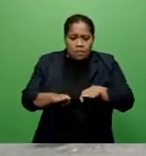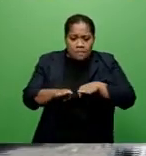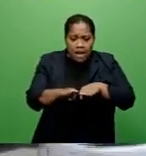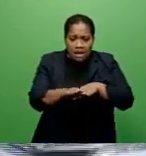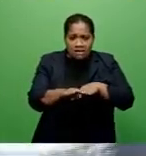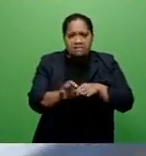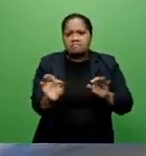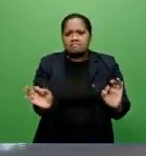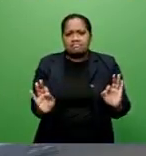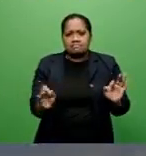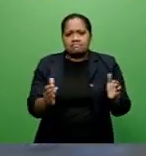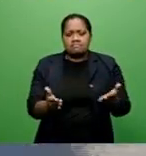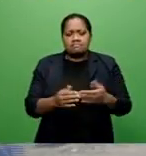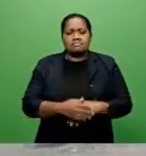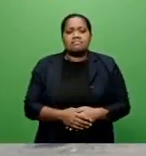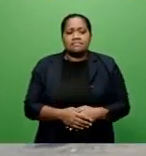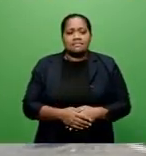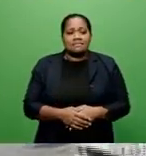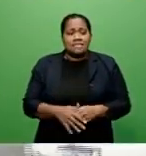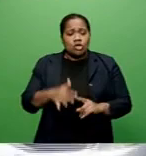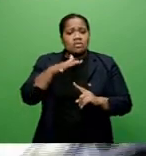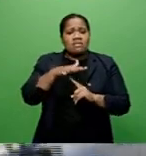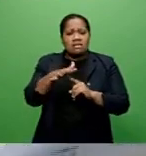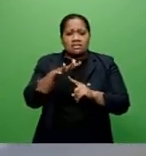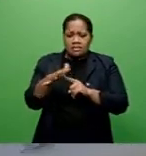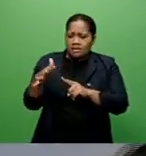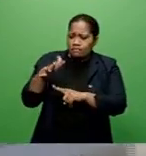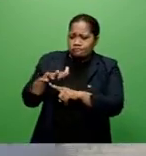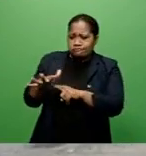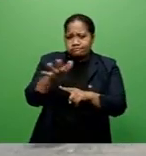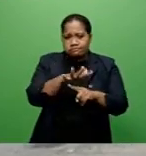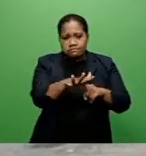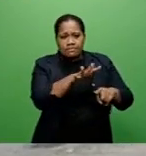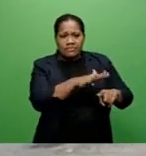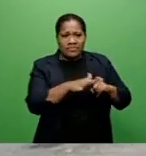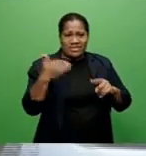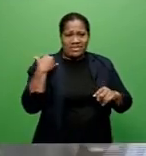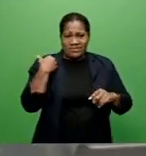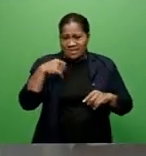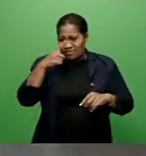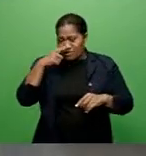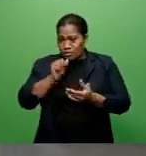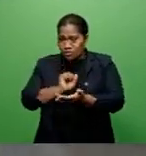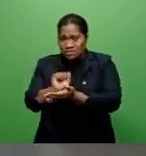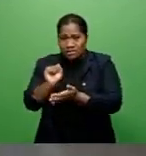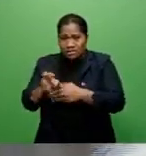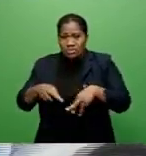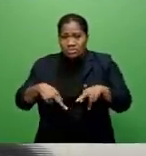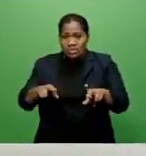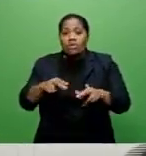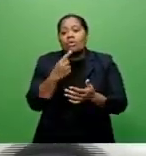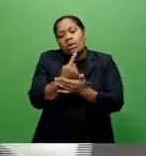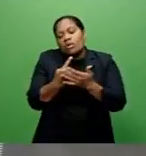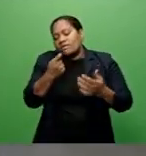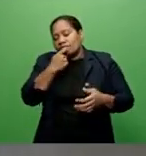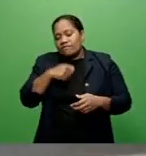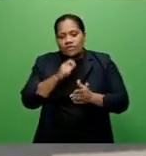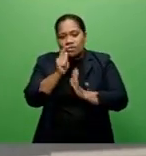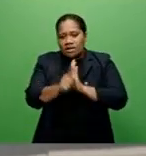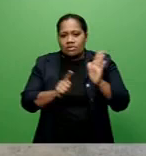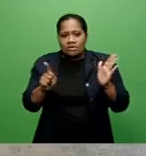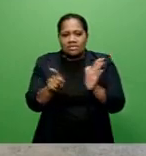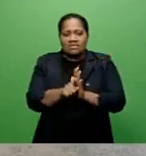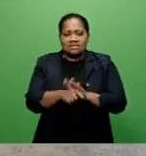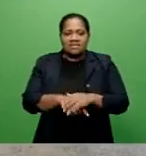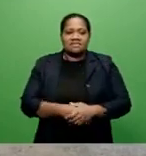Prasad says dust affecting roadside vendors will only last for few hours, considering the current weather situation.